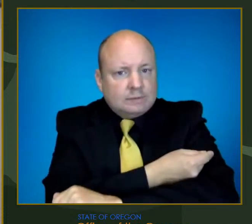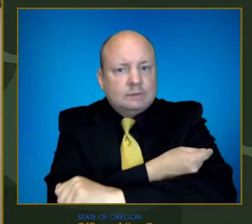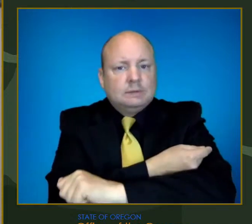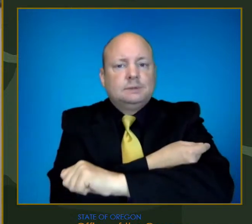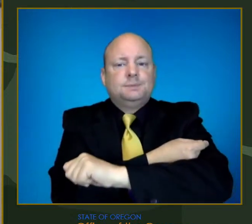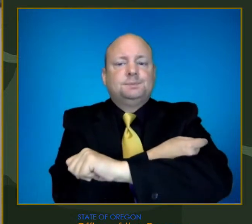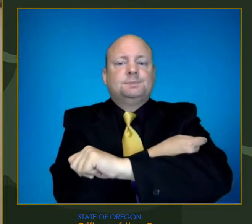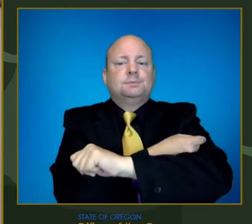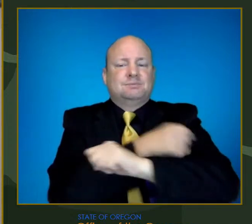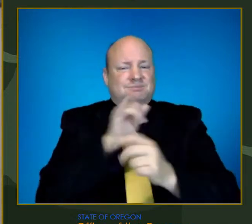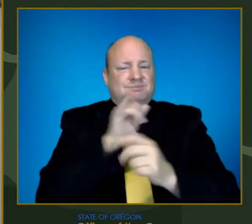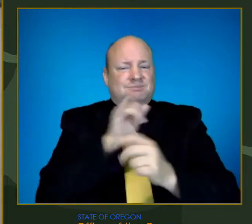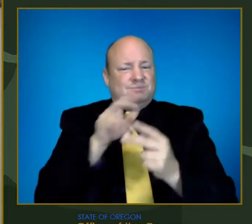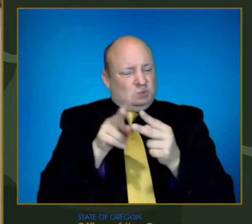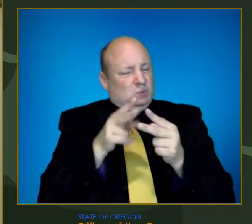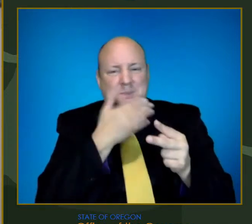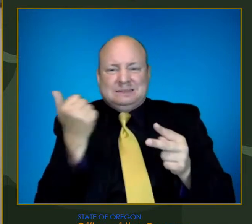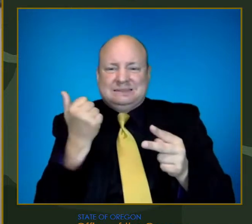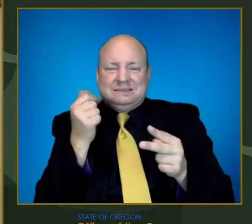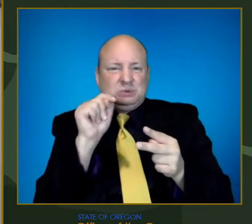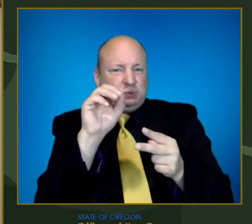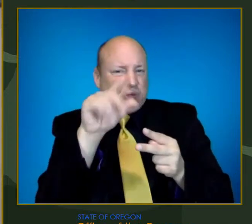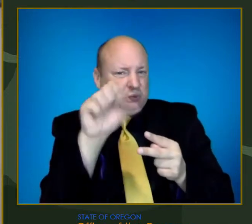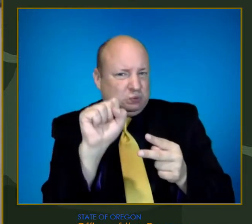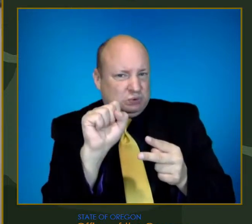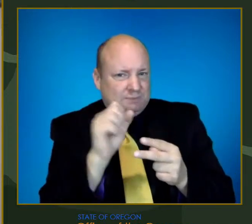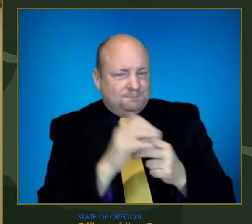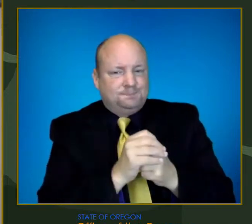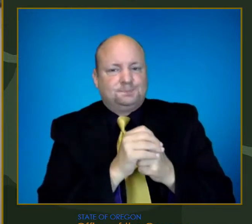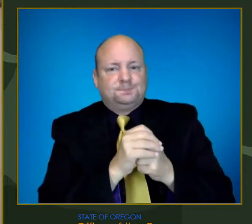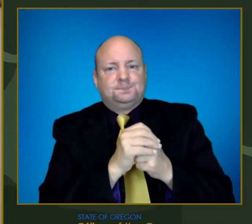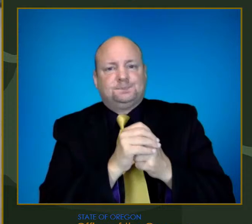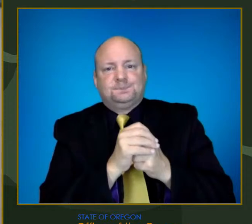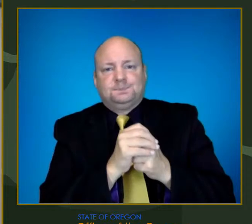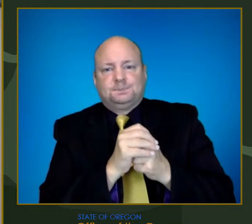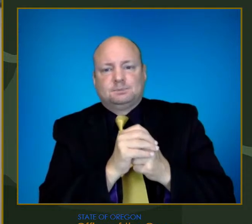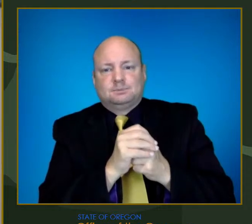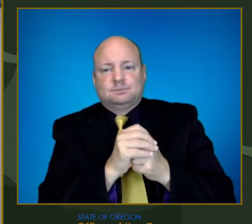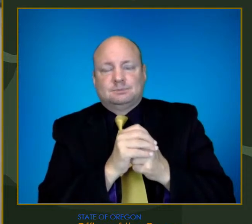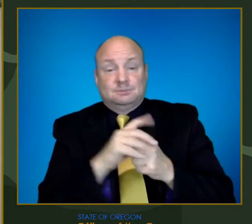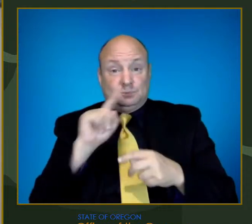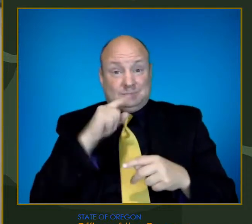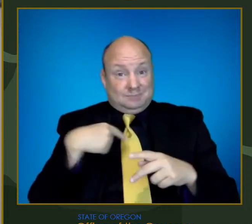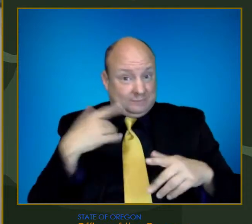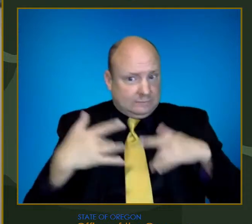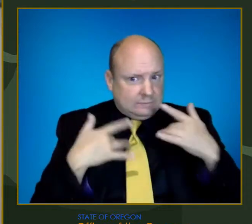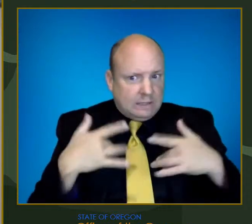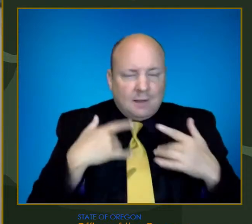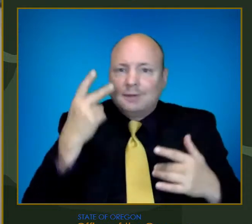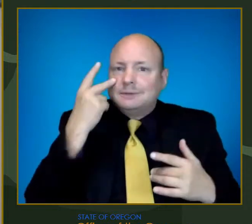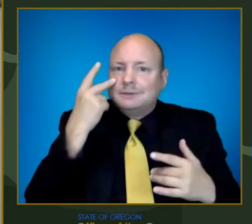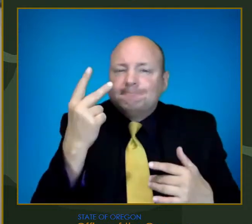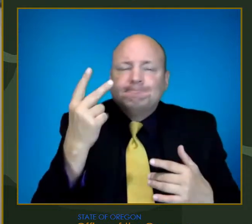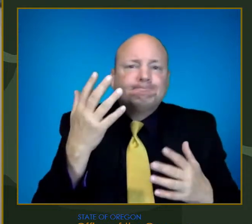have. I will say that I am really delighted to see venues and